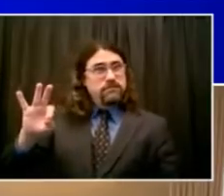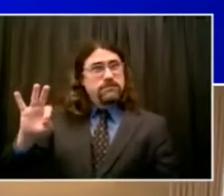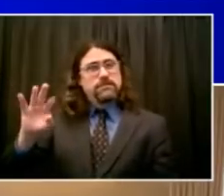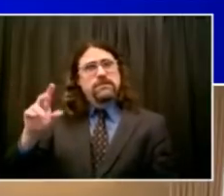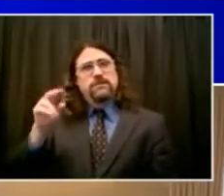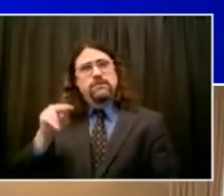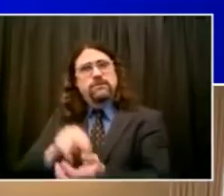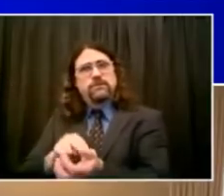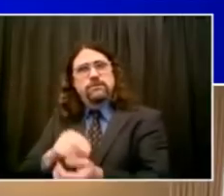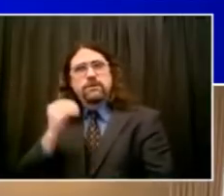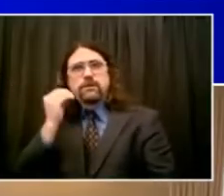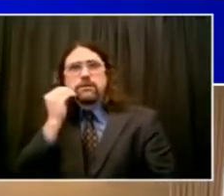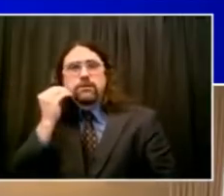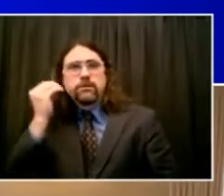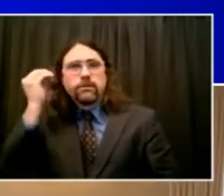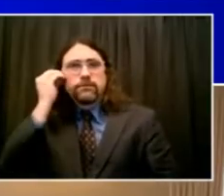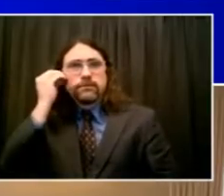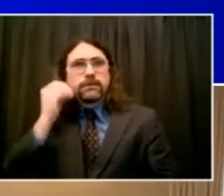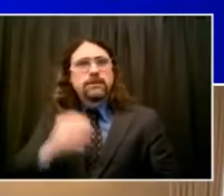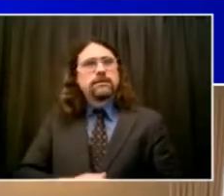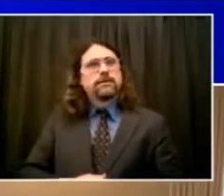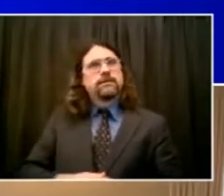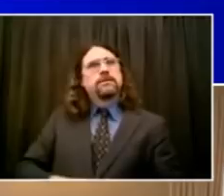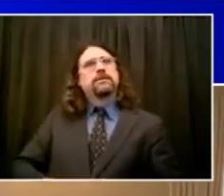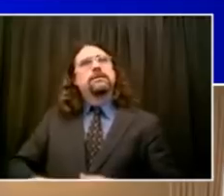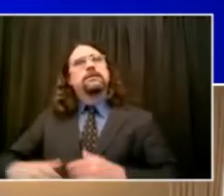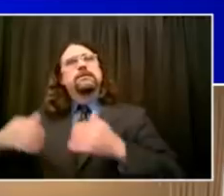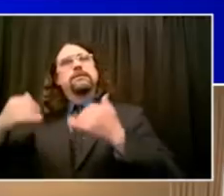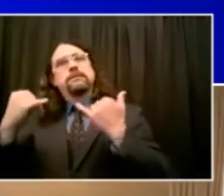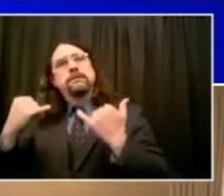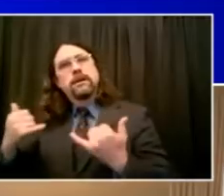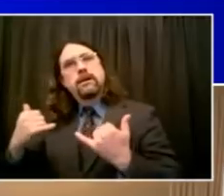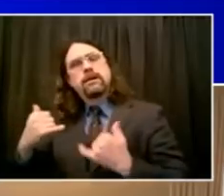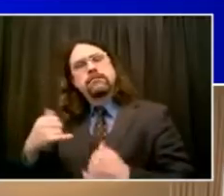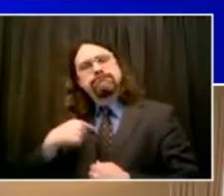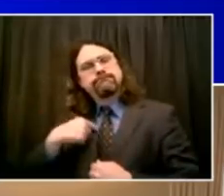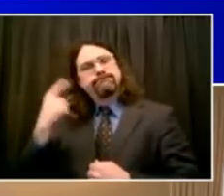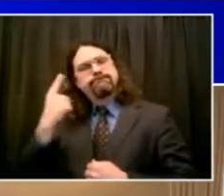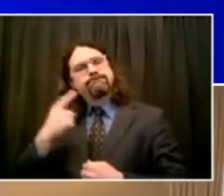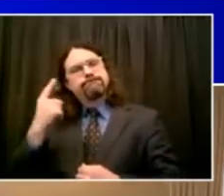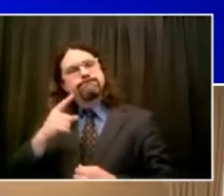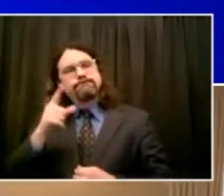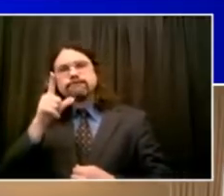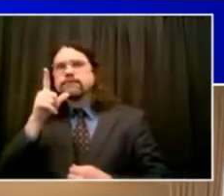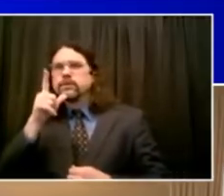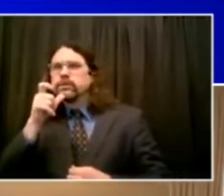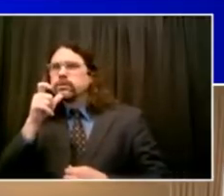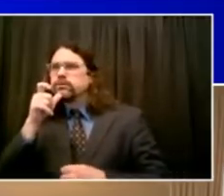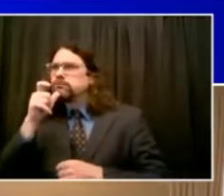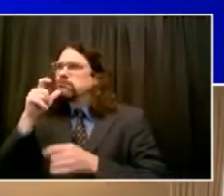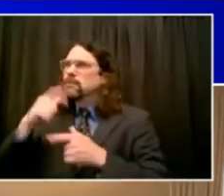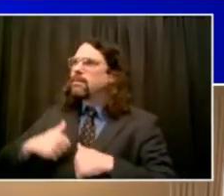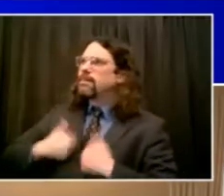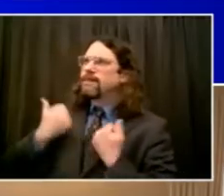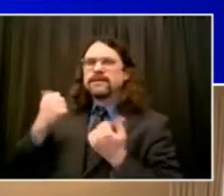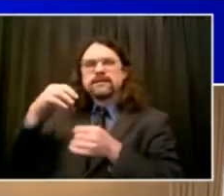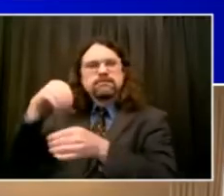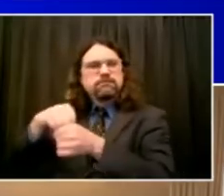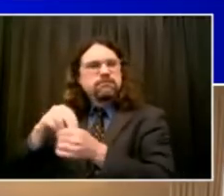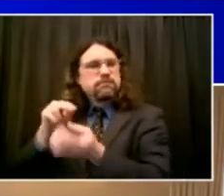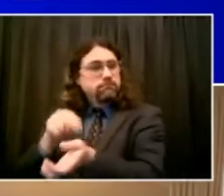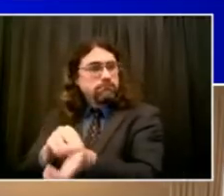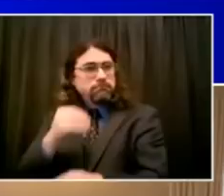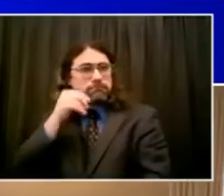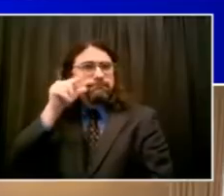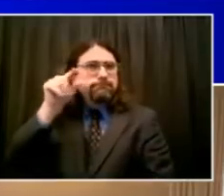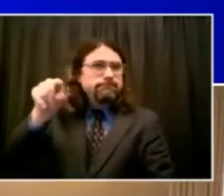particularly during a crisis. And it's making us think about just the way nursing homes are organized in our society. They're largely